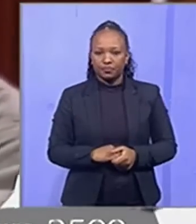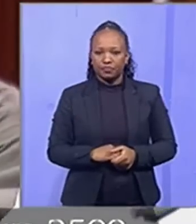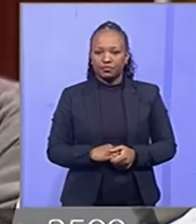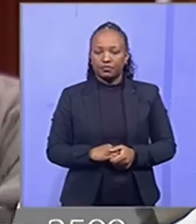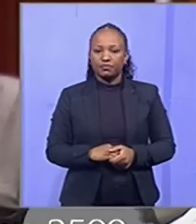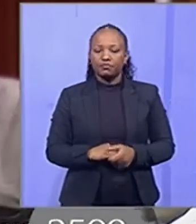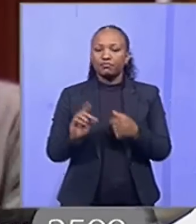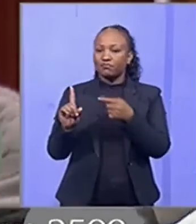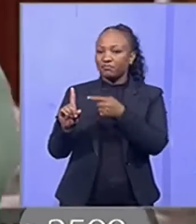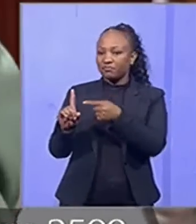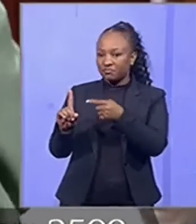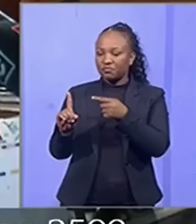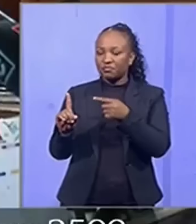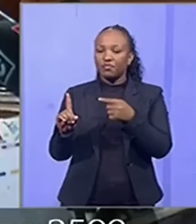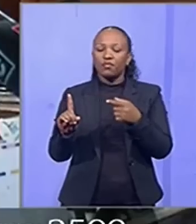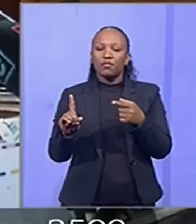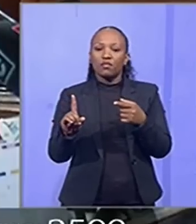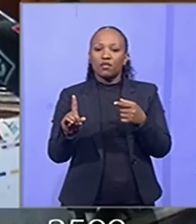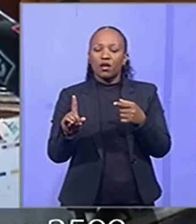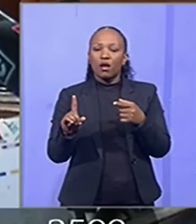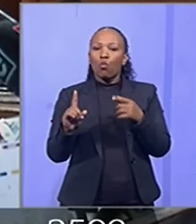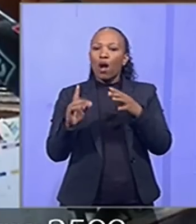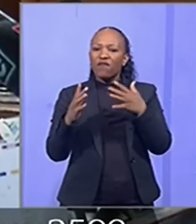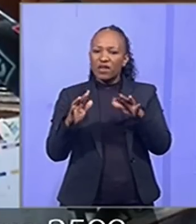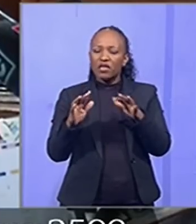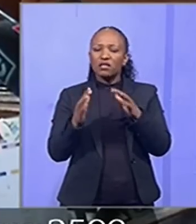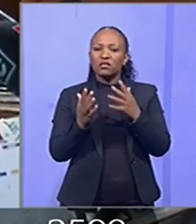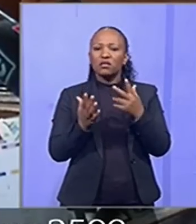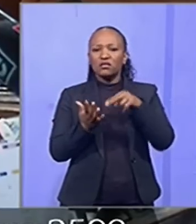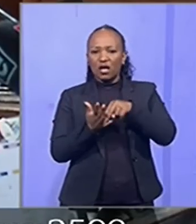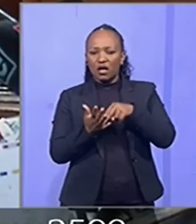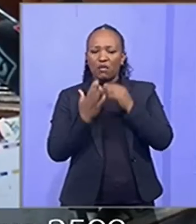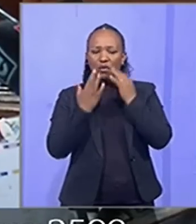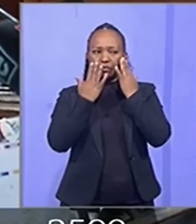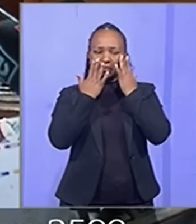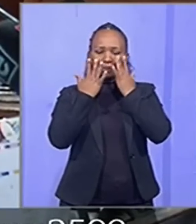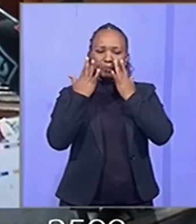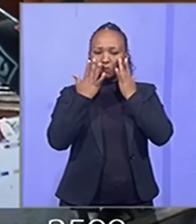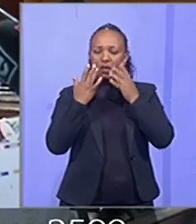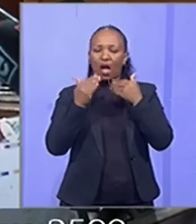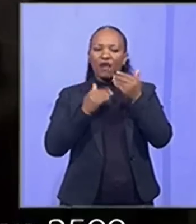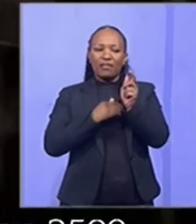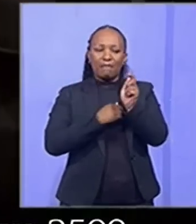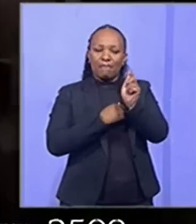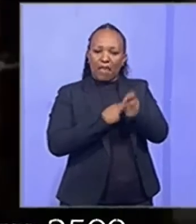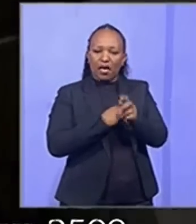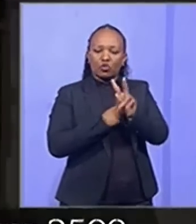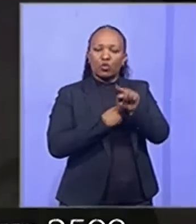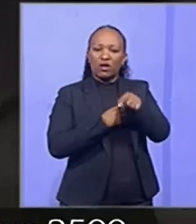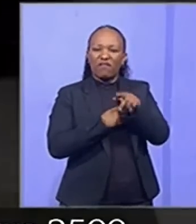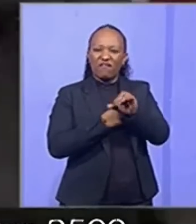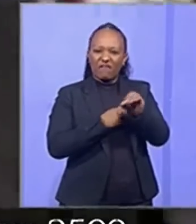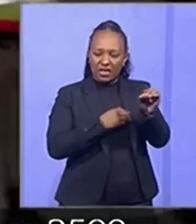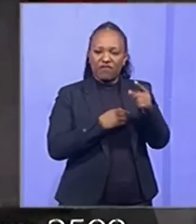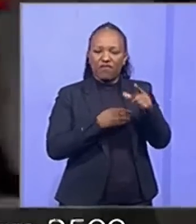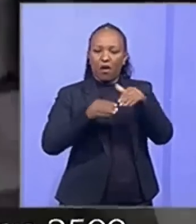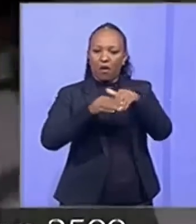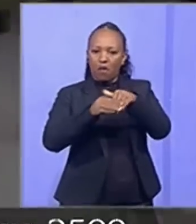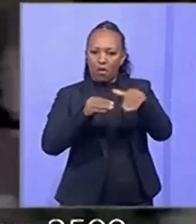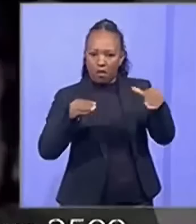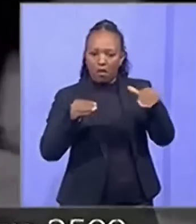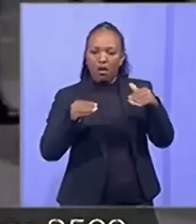Morwa ditjholota o ile a bontšha go tlala ka meokgo morago ga go neela beili ya 2,500. Tjholota o dutse